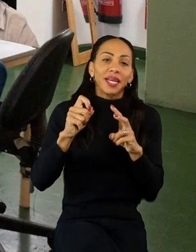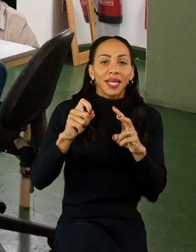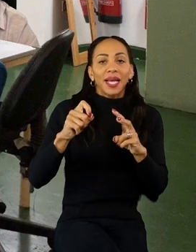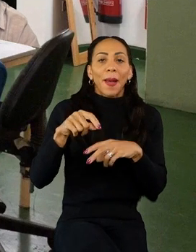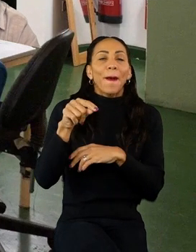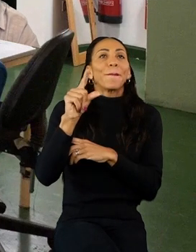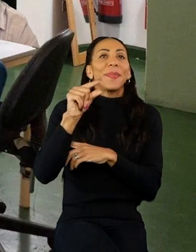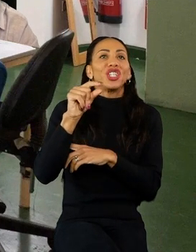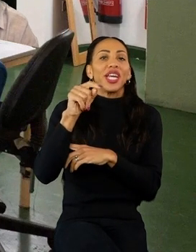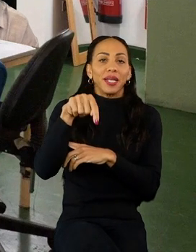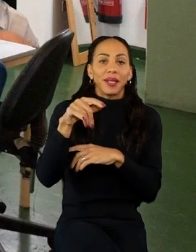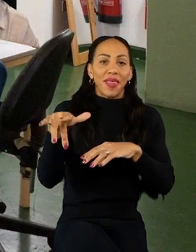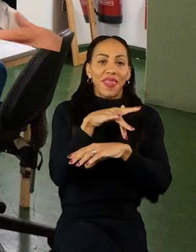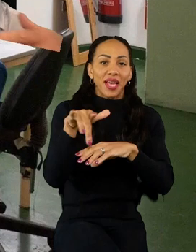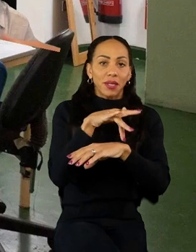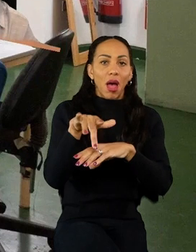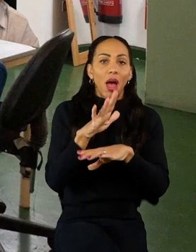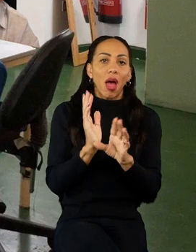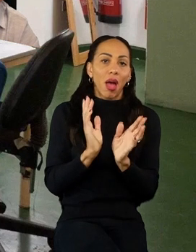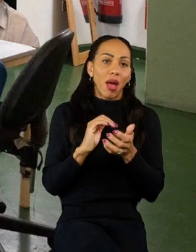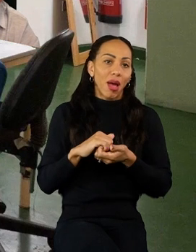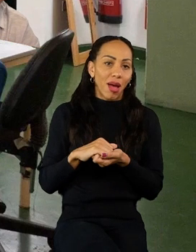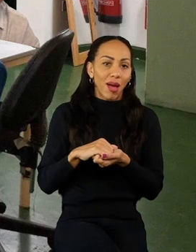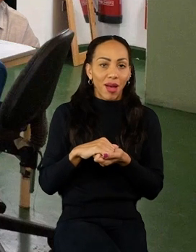that was Pigeon Theatre who said,